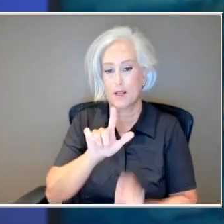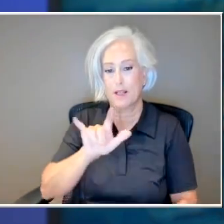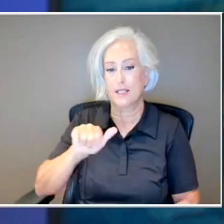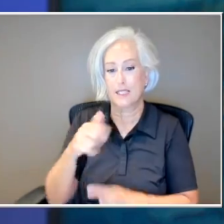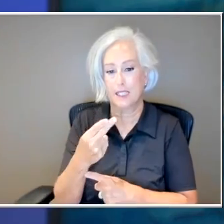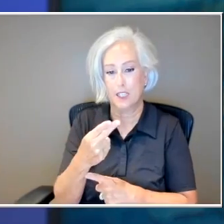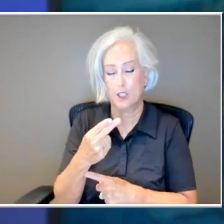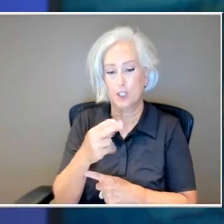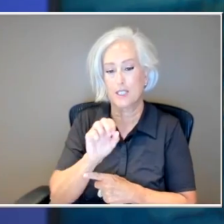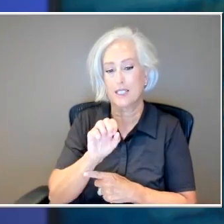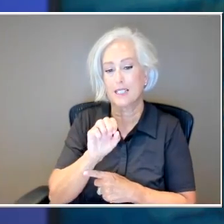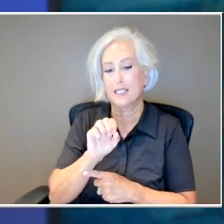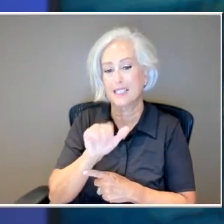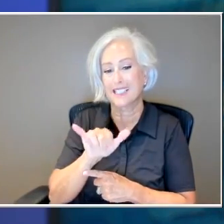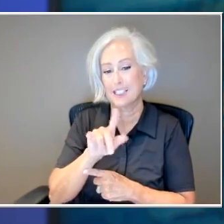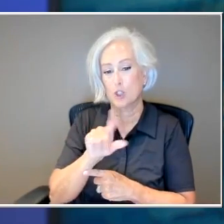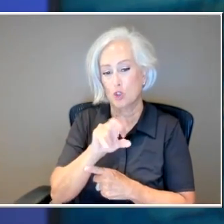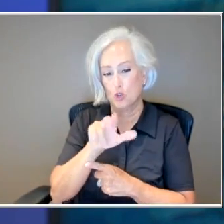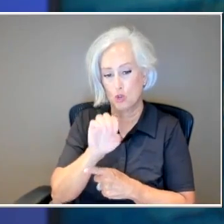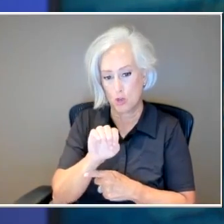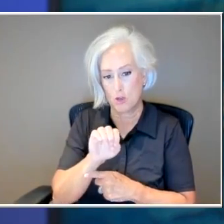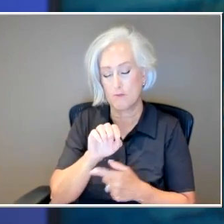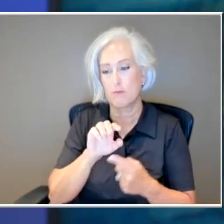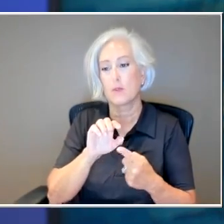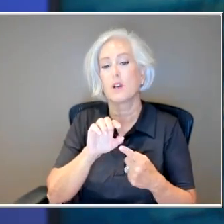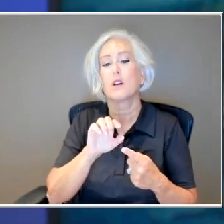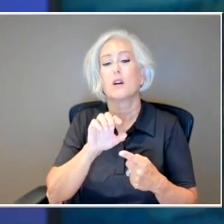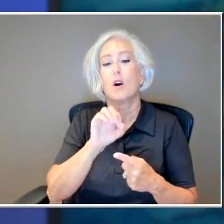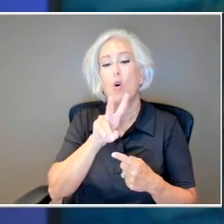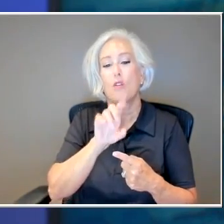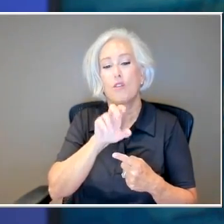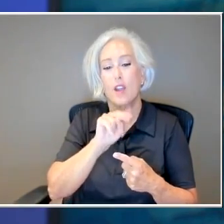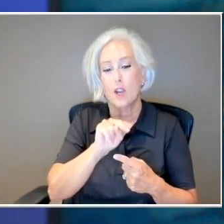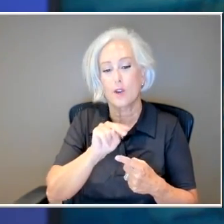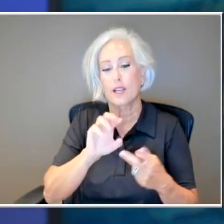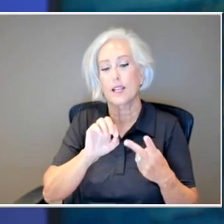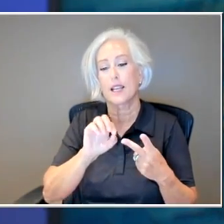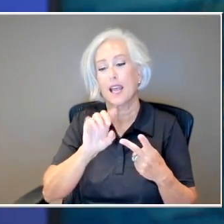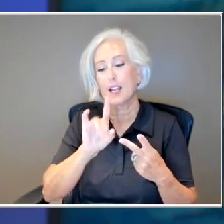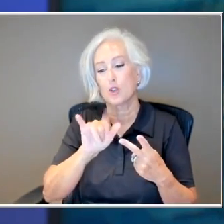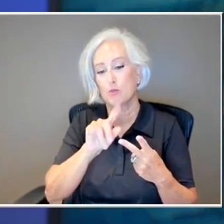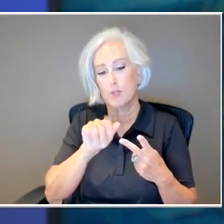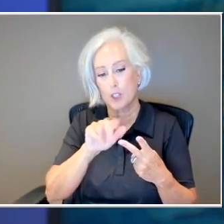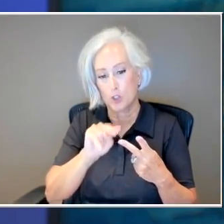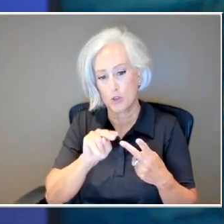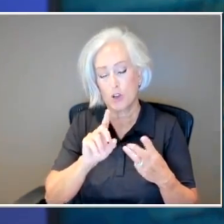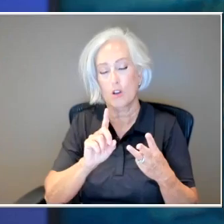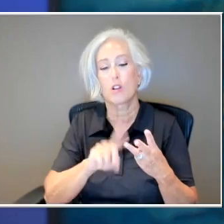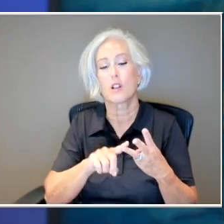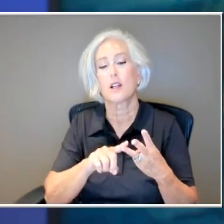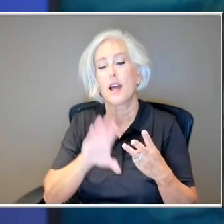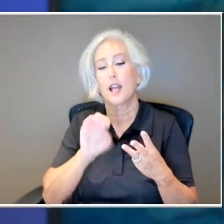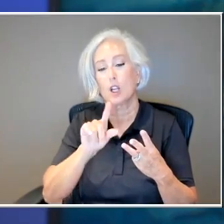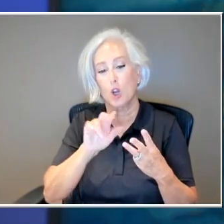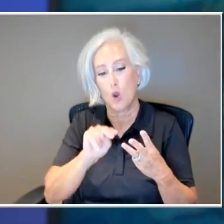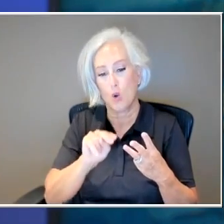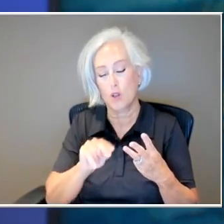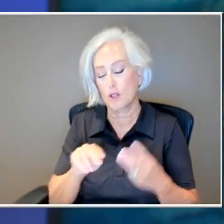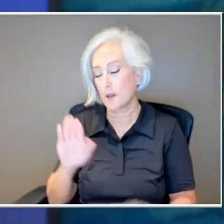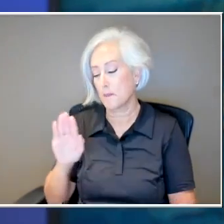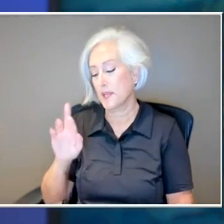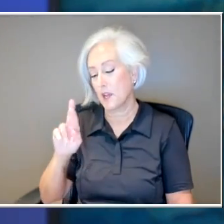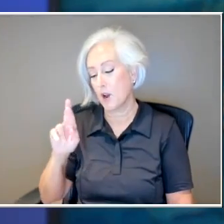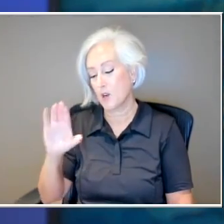ovarian cancer, colon cancer, and endometrial cancer, whereas a BRCA pathway would put you at risk